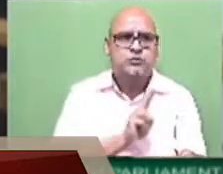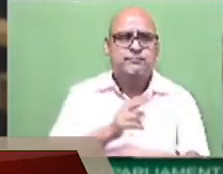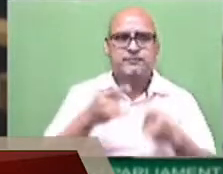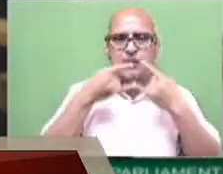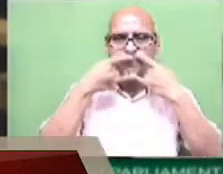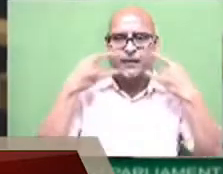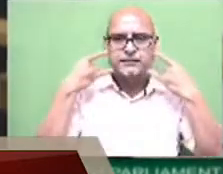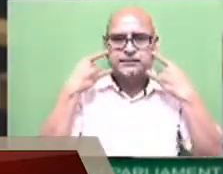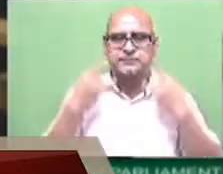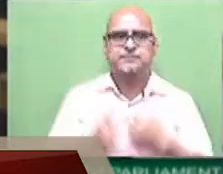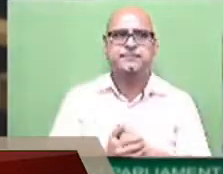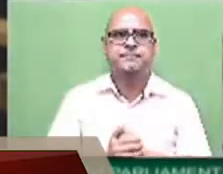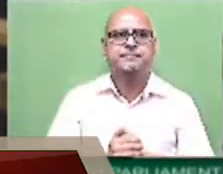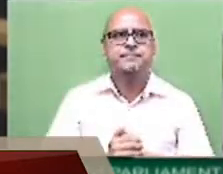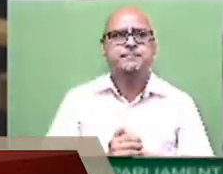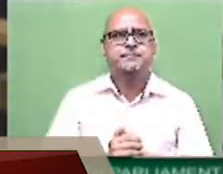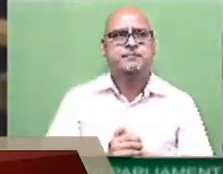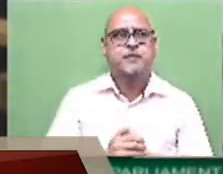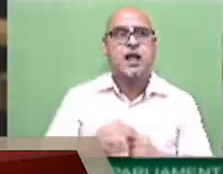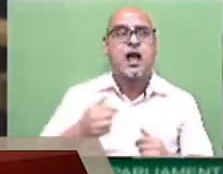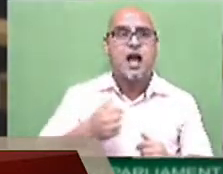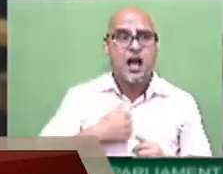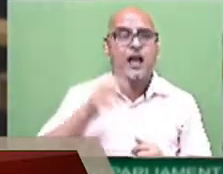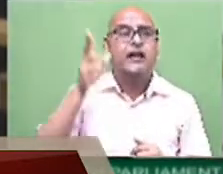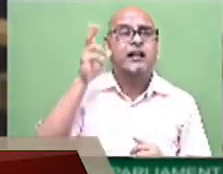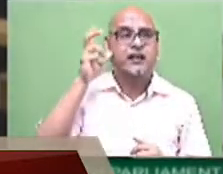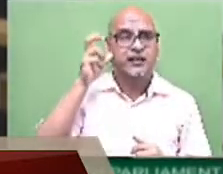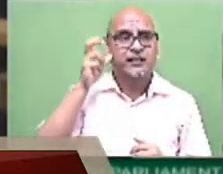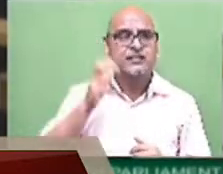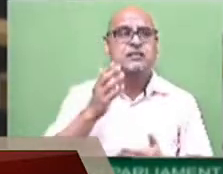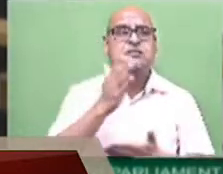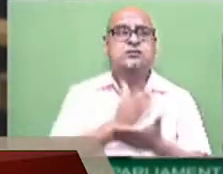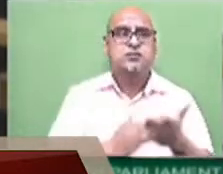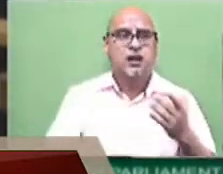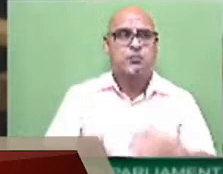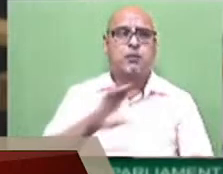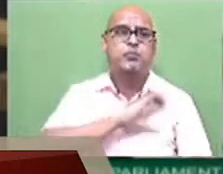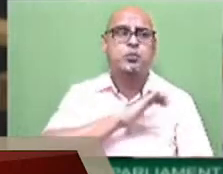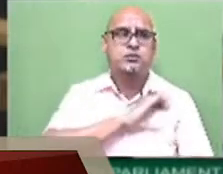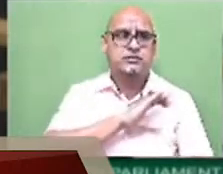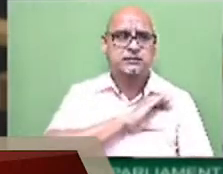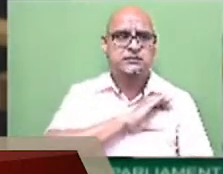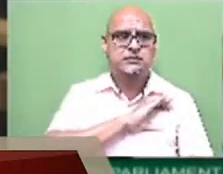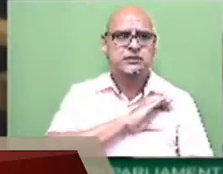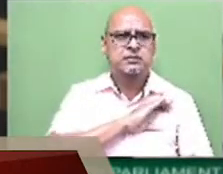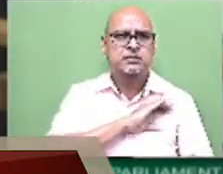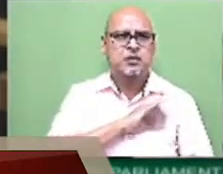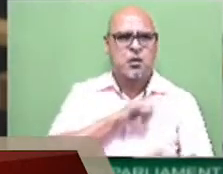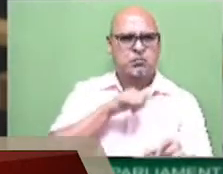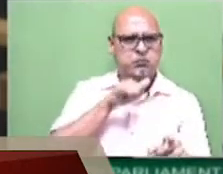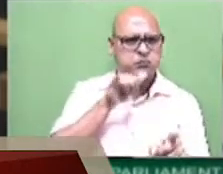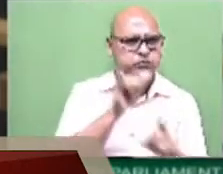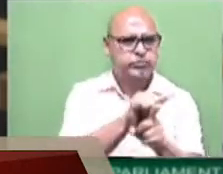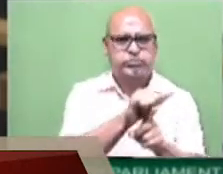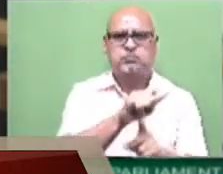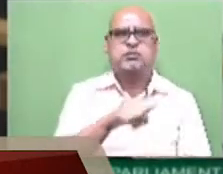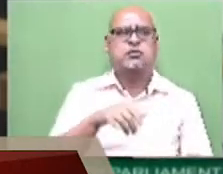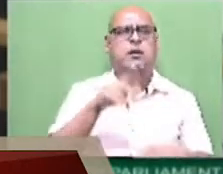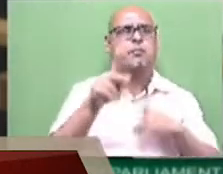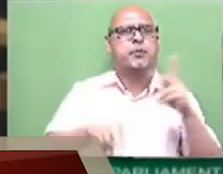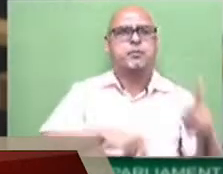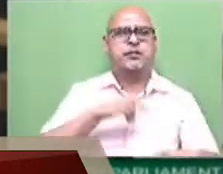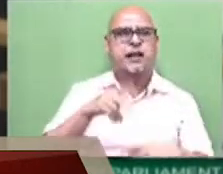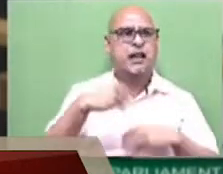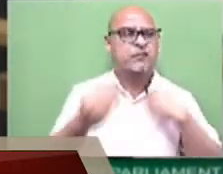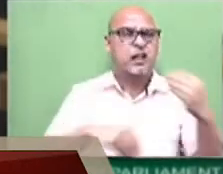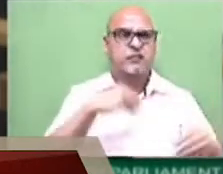their authority under the legislation in terms of issuing tickets, and that most of those matters that were filed in